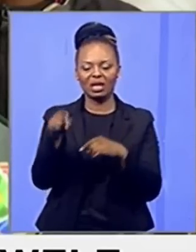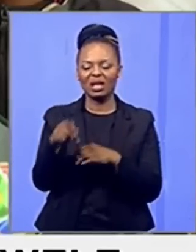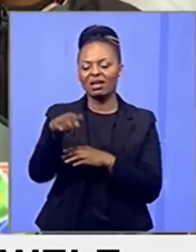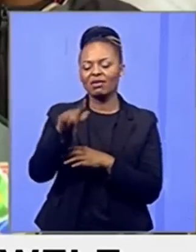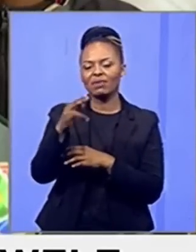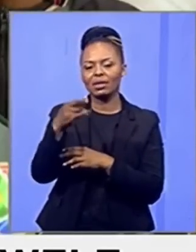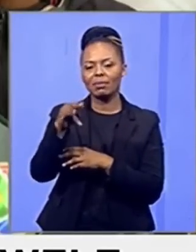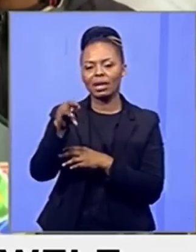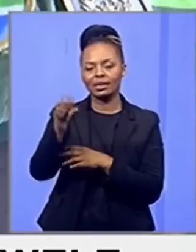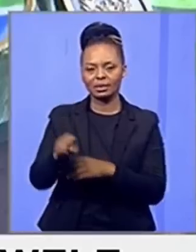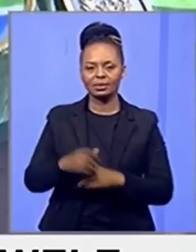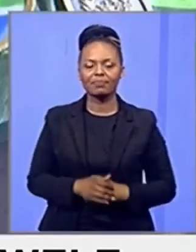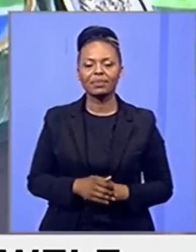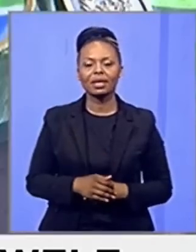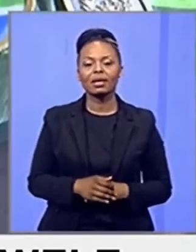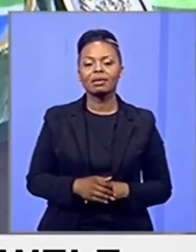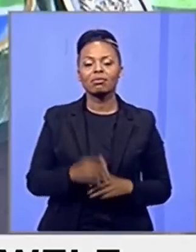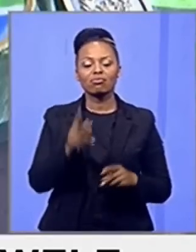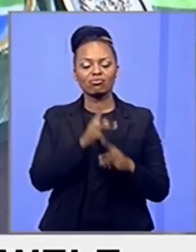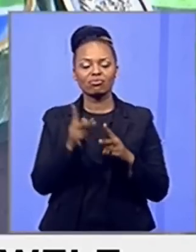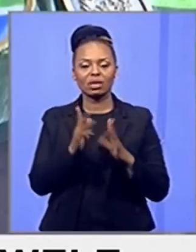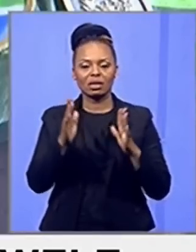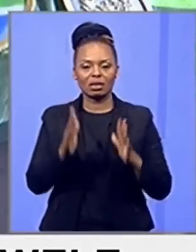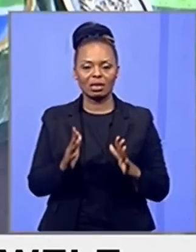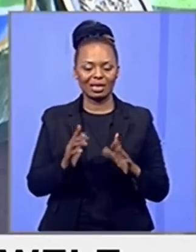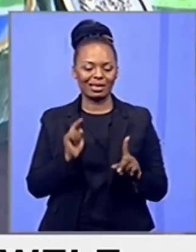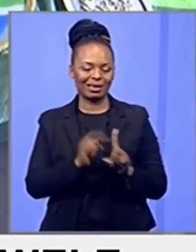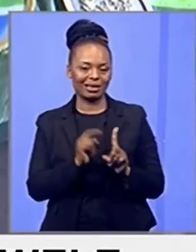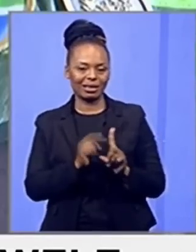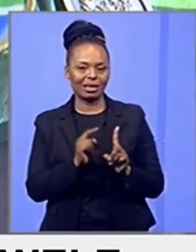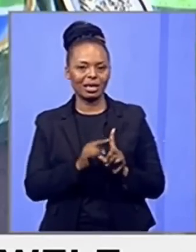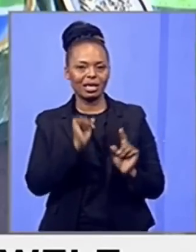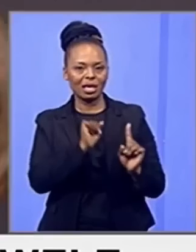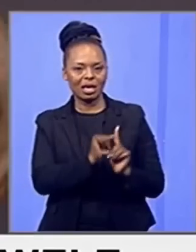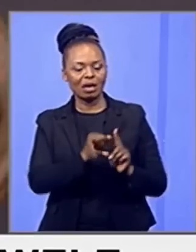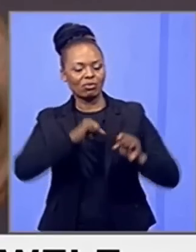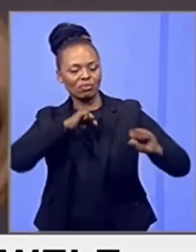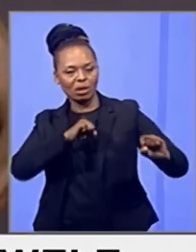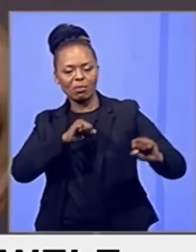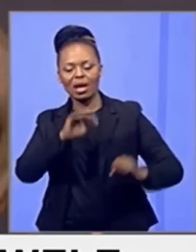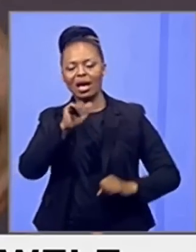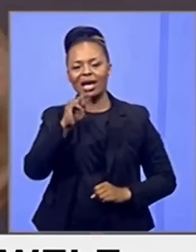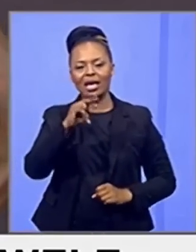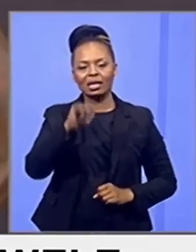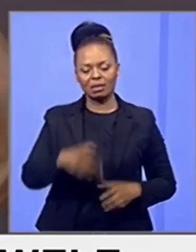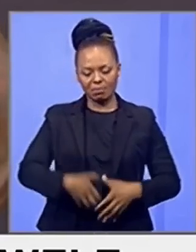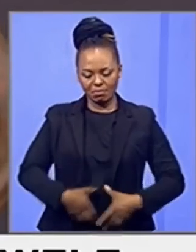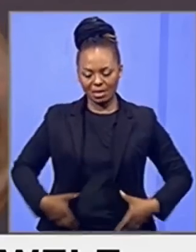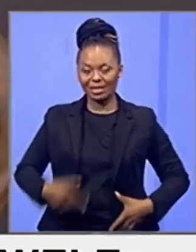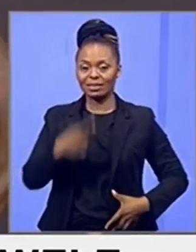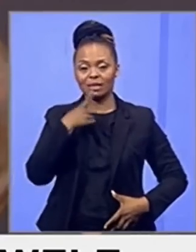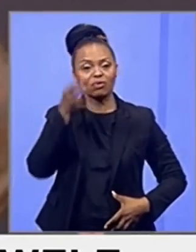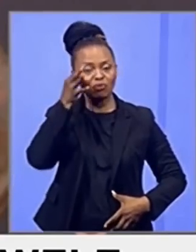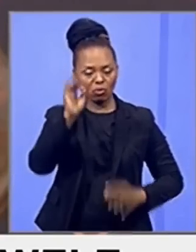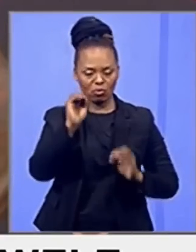Dipapading morulaganyi wa papadi ya matswele Ayanda Matete o re bokamoso bo a phadima papading ye.